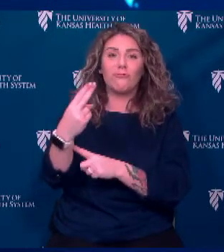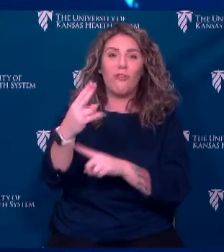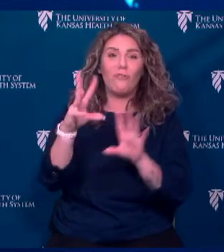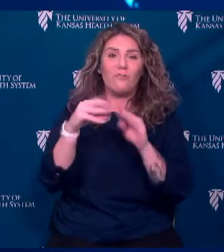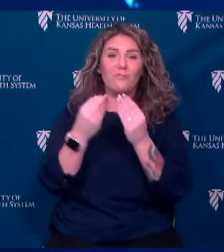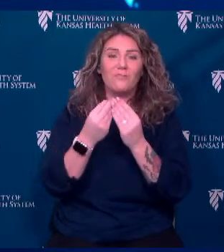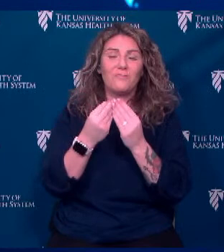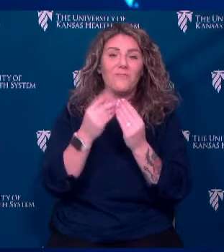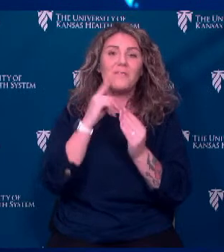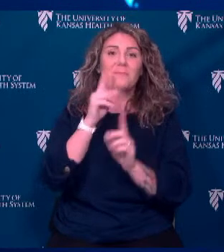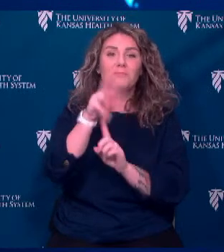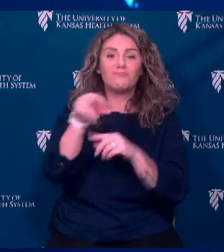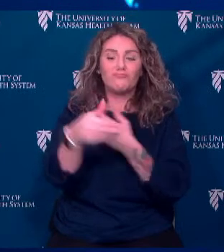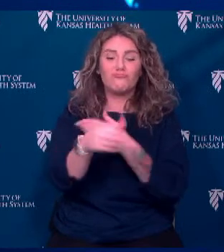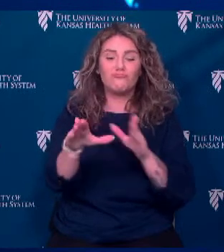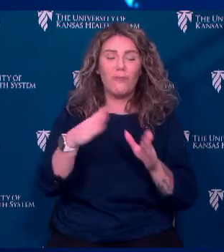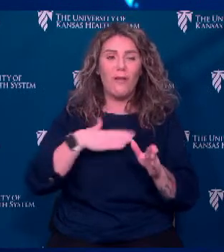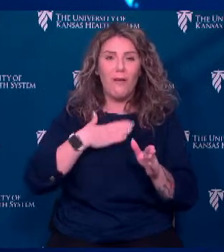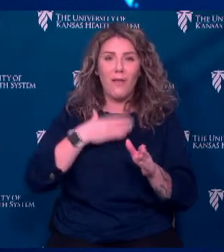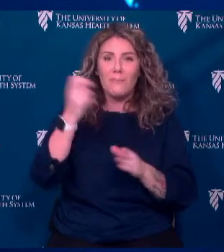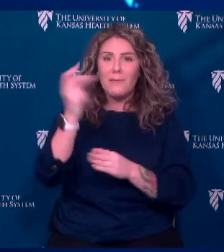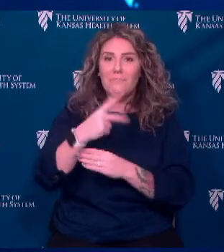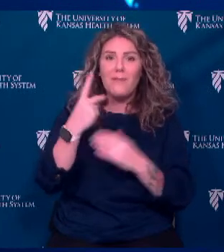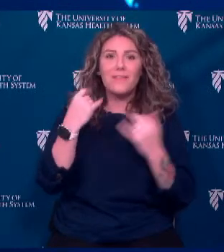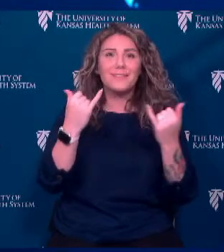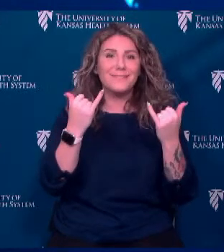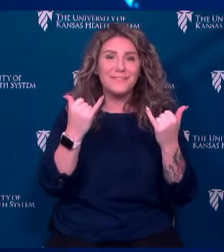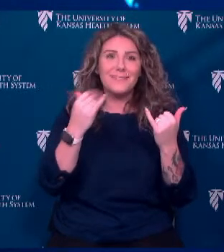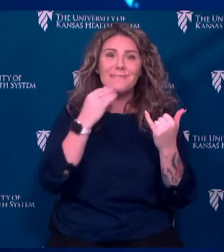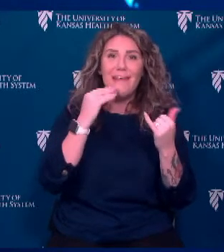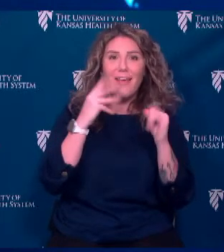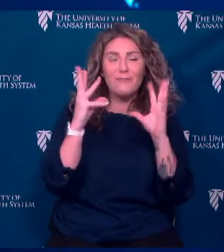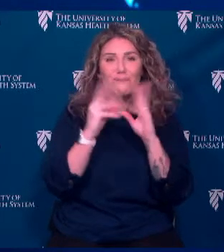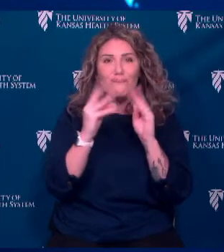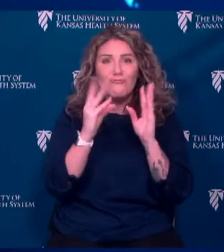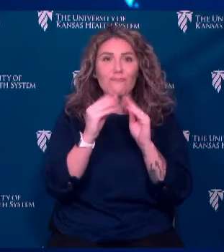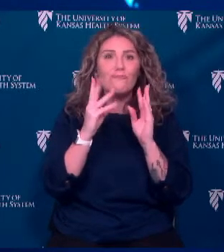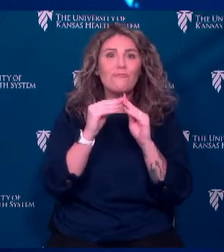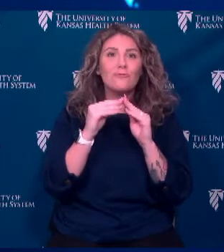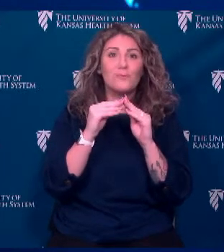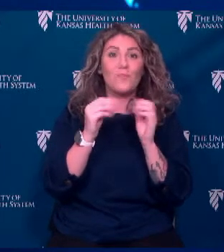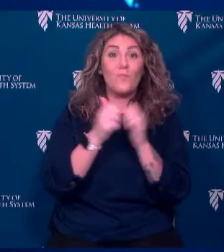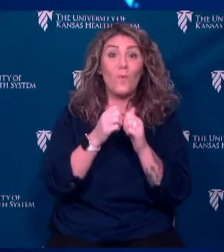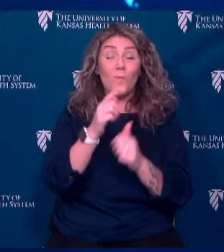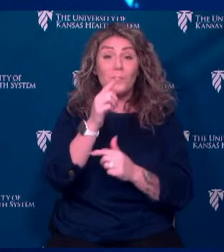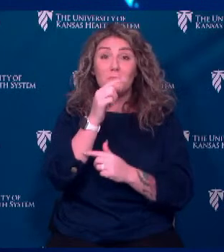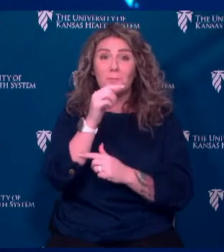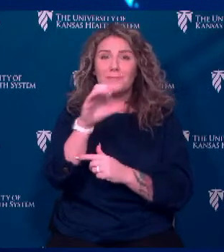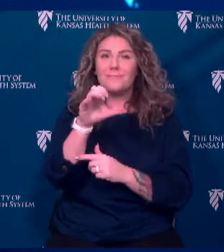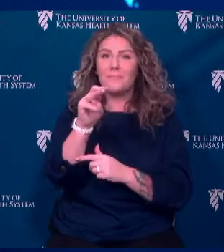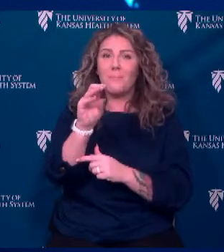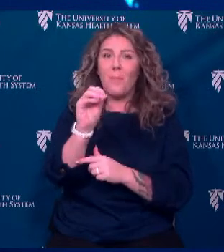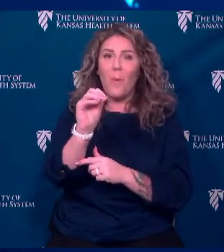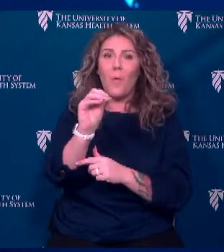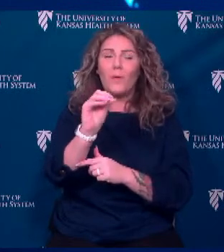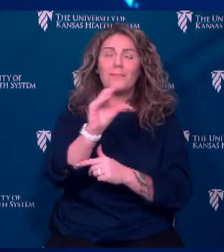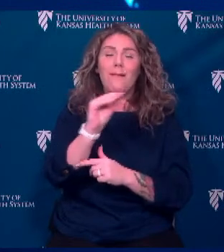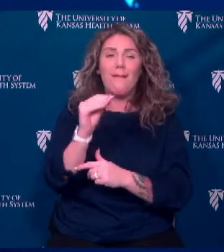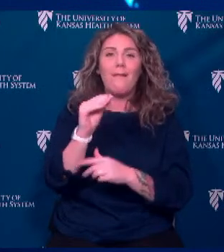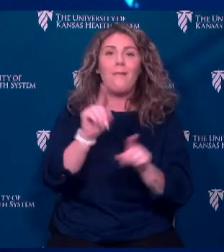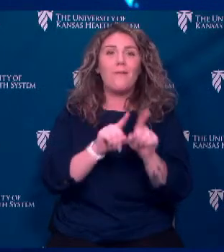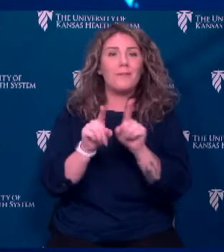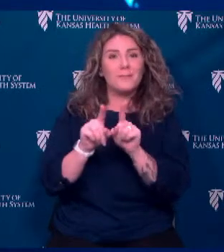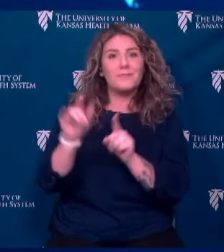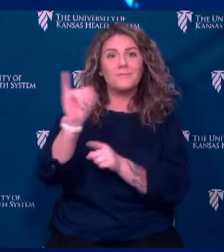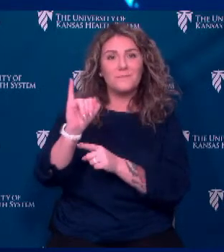to be here with you today. Welcome to another news and community conference with the Chief Medical Officers and infectious disease physicians across the